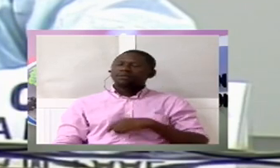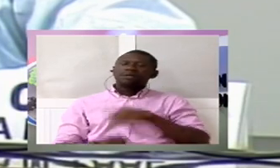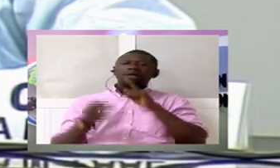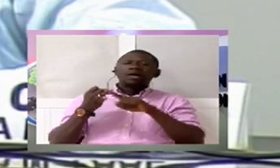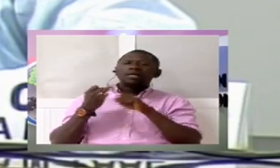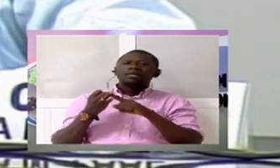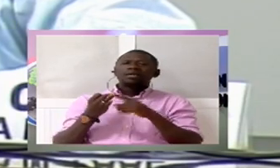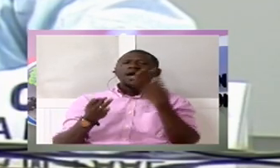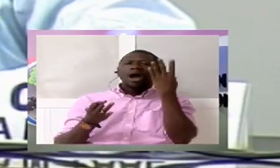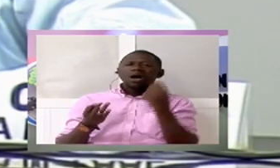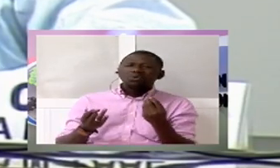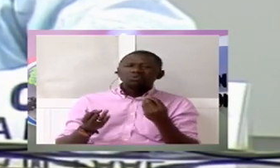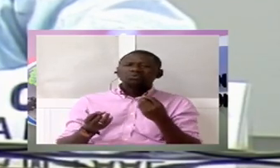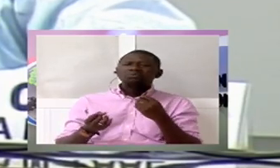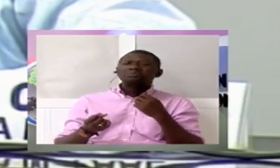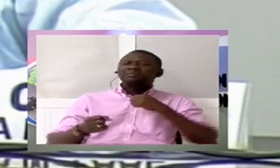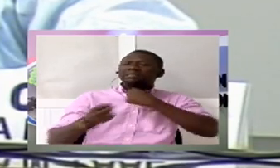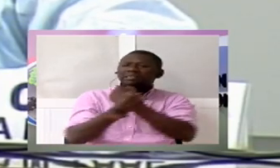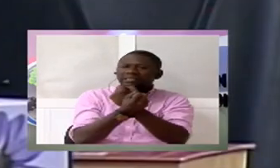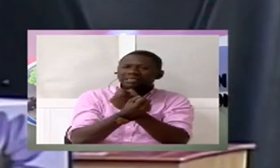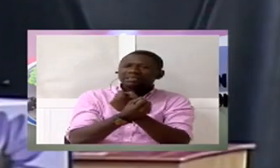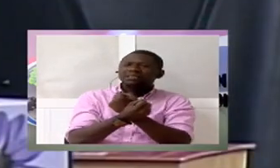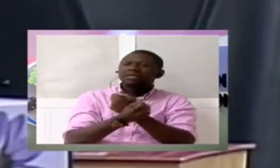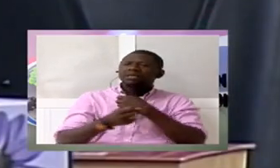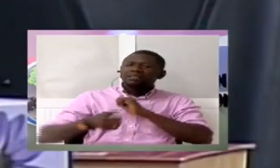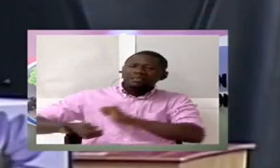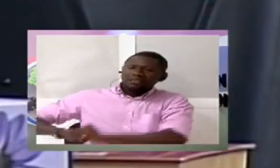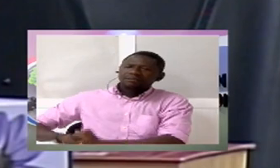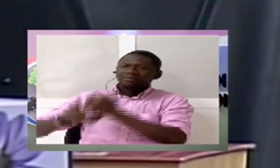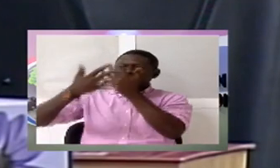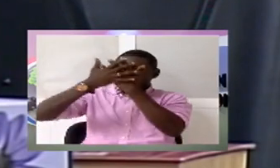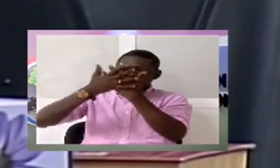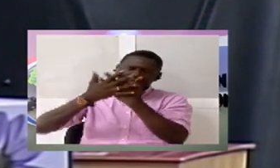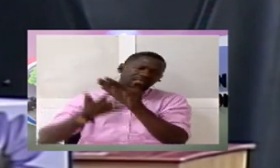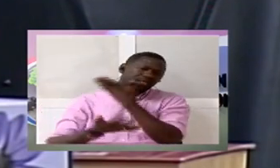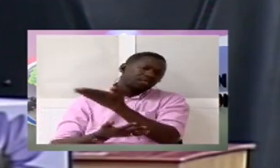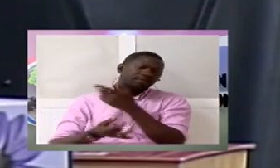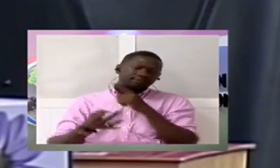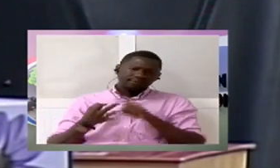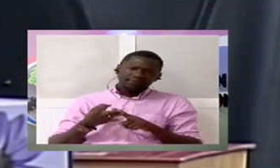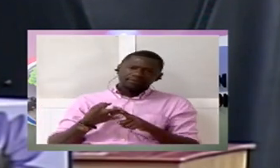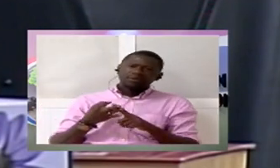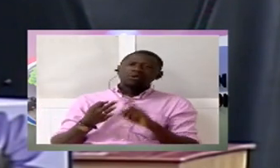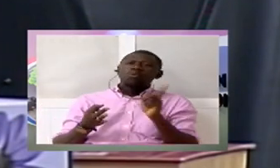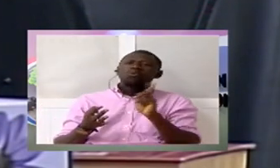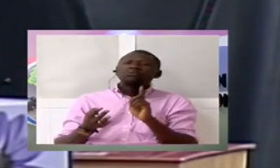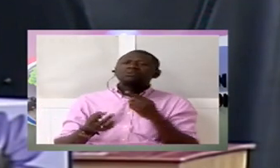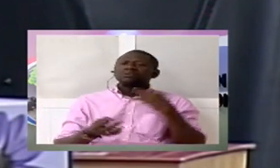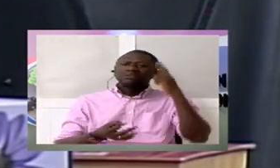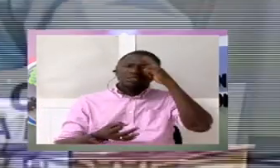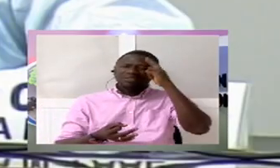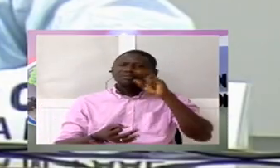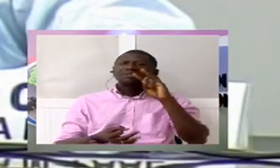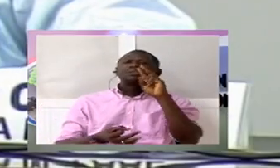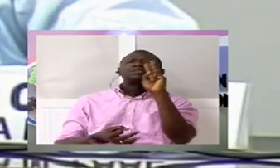and detained? Hanifo muneketa inata muta hanifo ka asorong. What was the reason for his